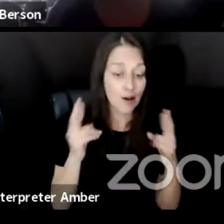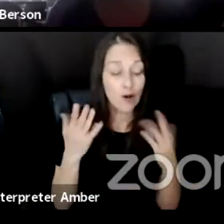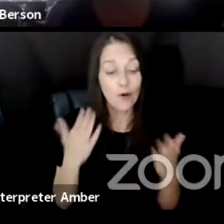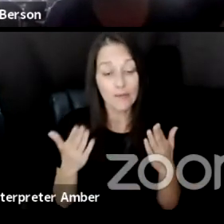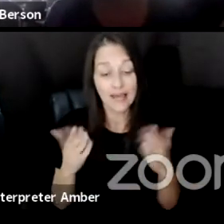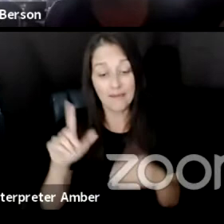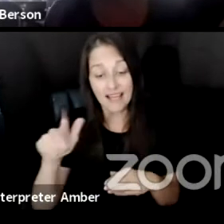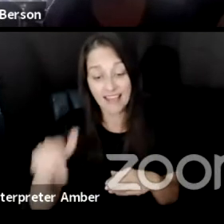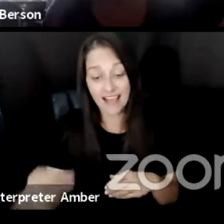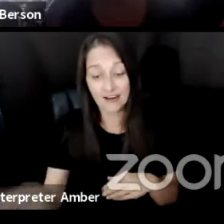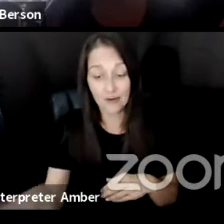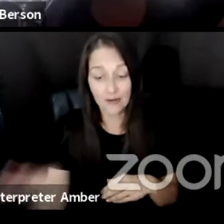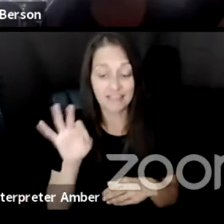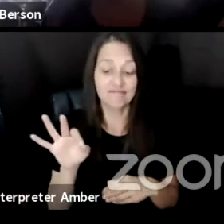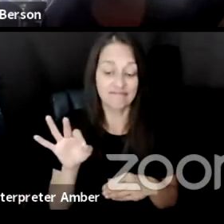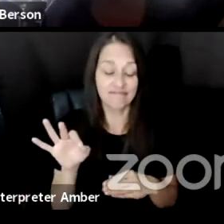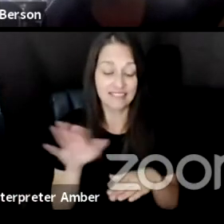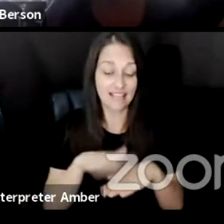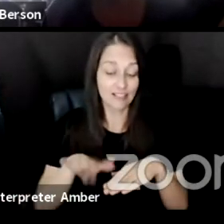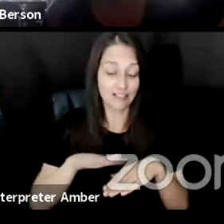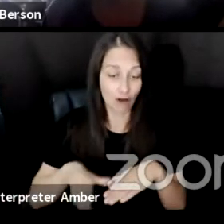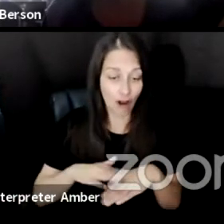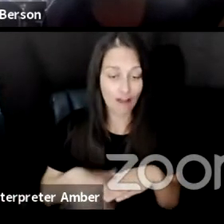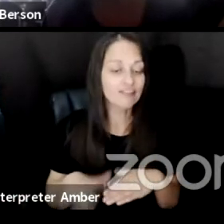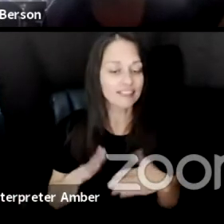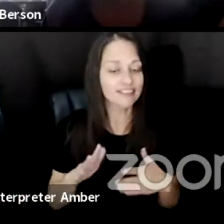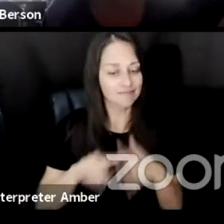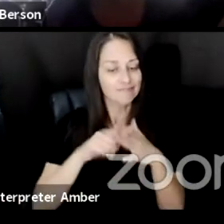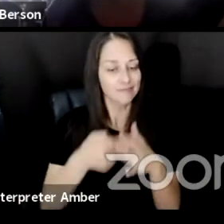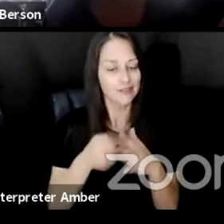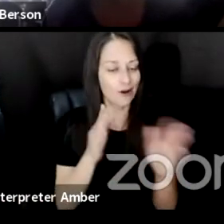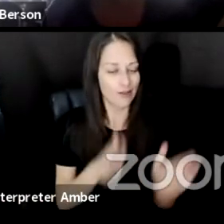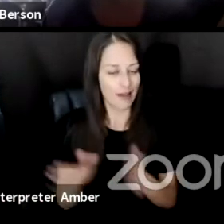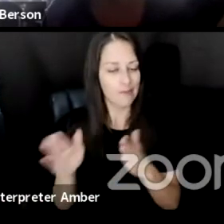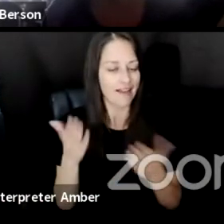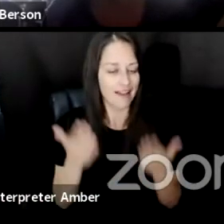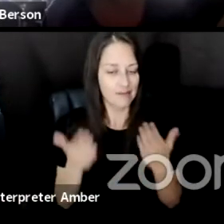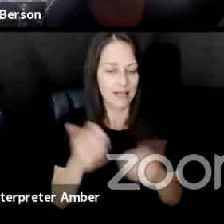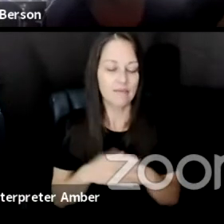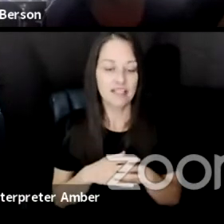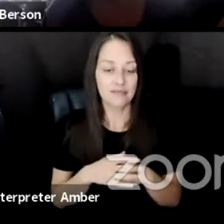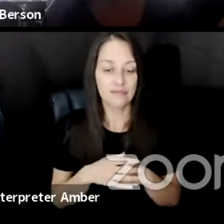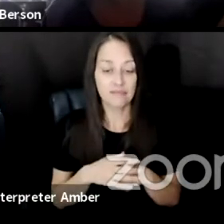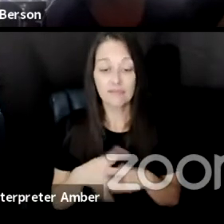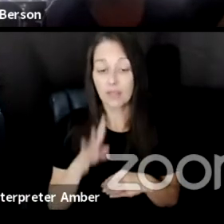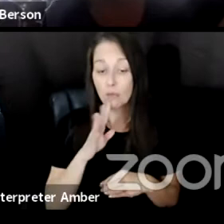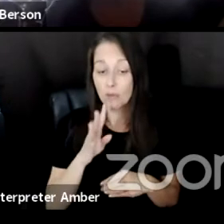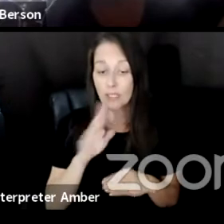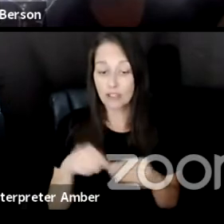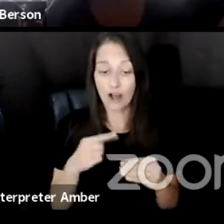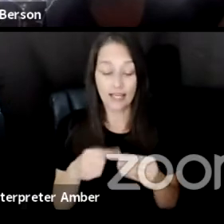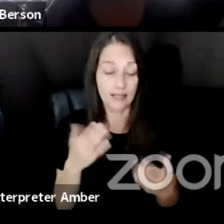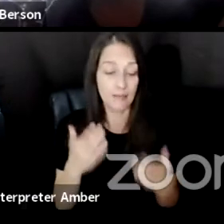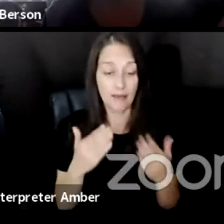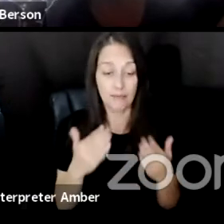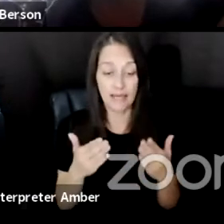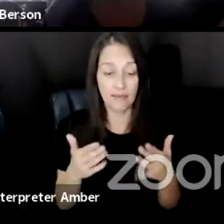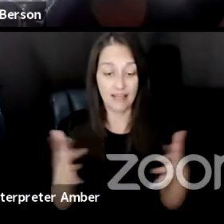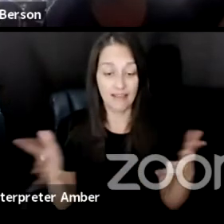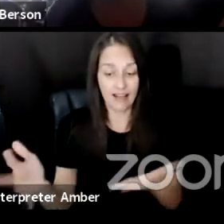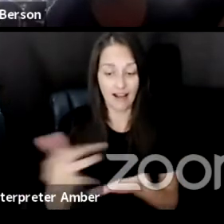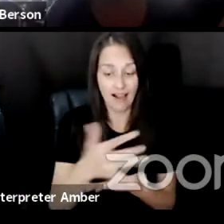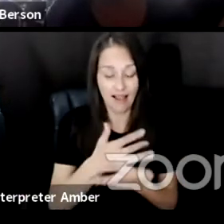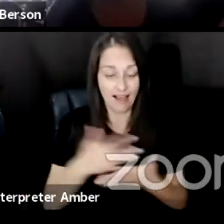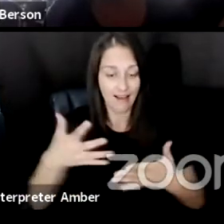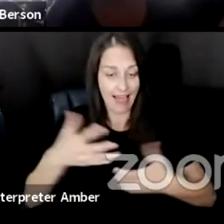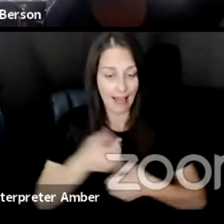that plan back into action in some way. But we were talking about things like an aggregator that would help to lift up all these different types of